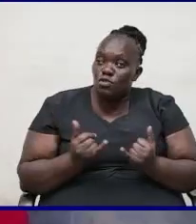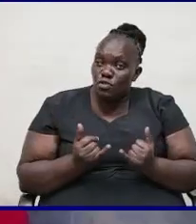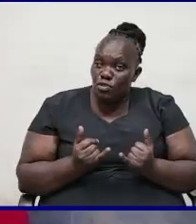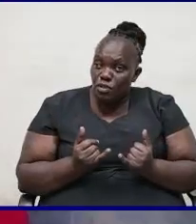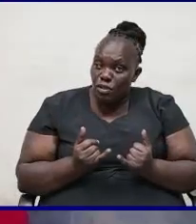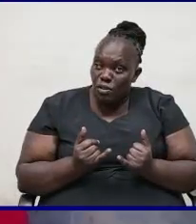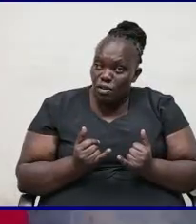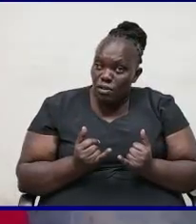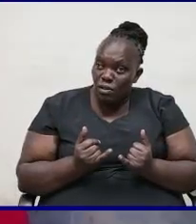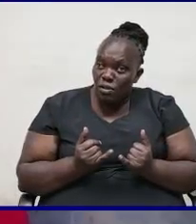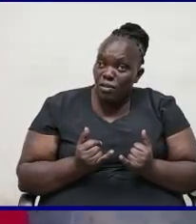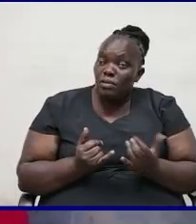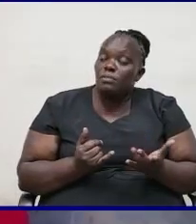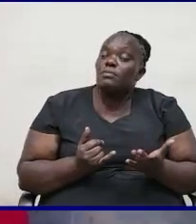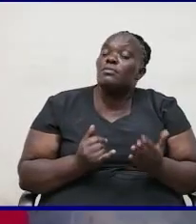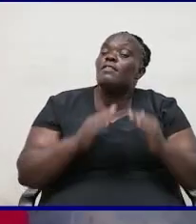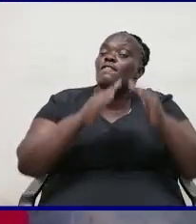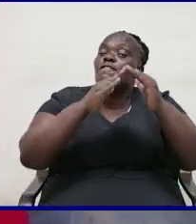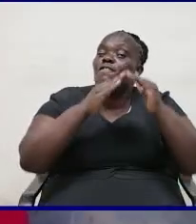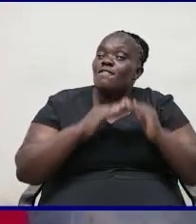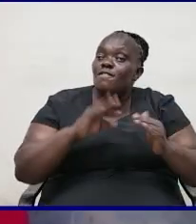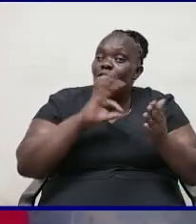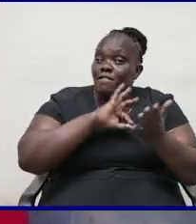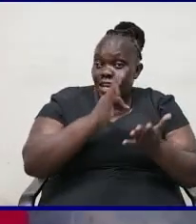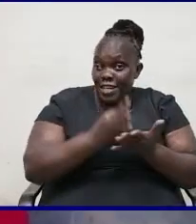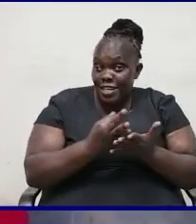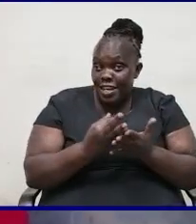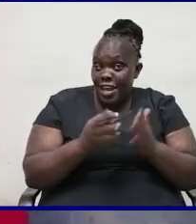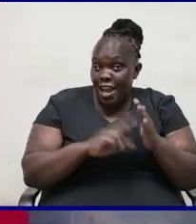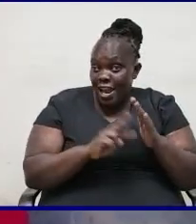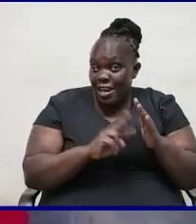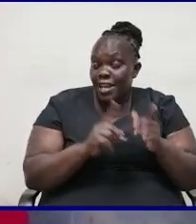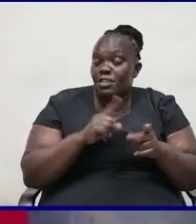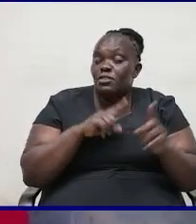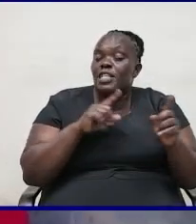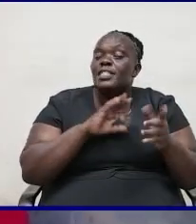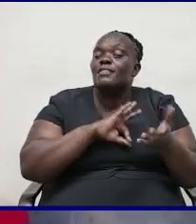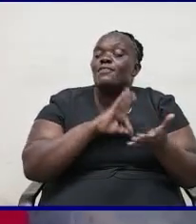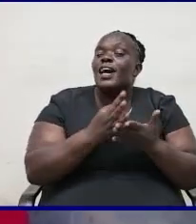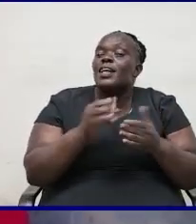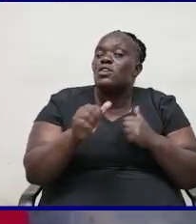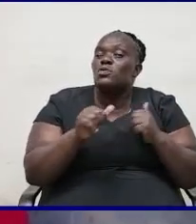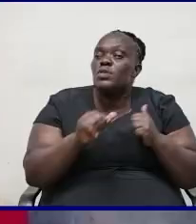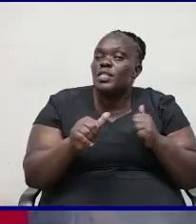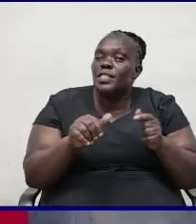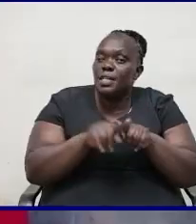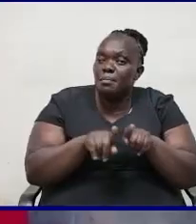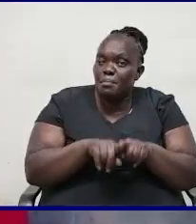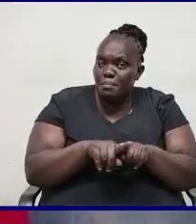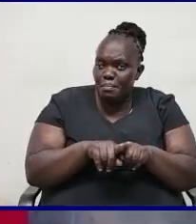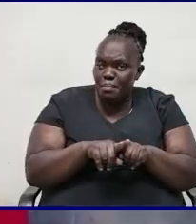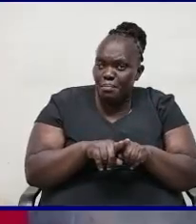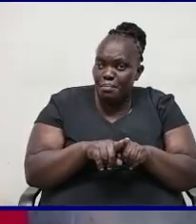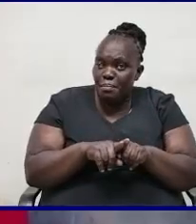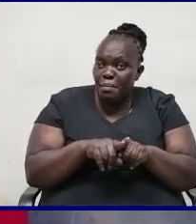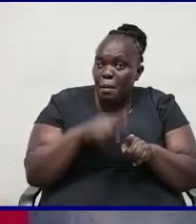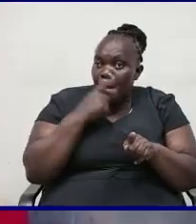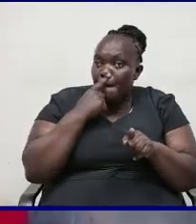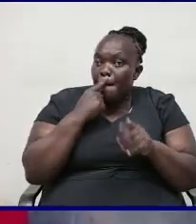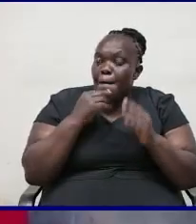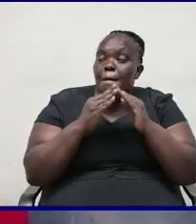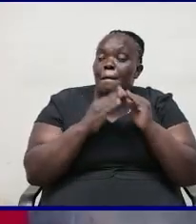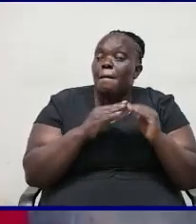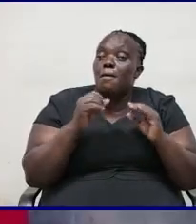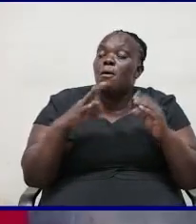the revolving fund under the tourism fund, which is it's an equivalent